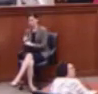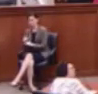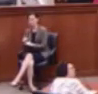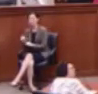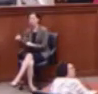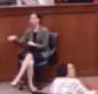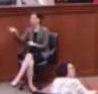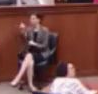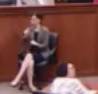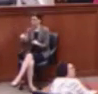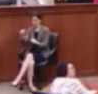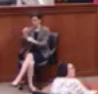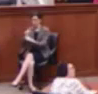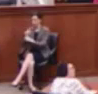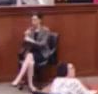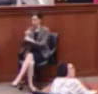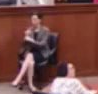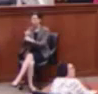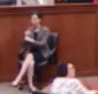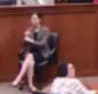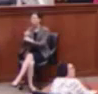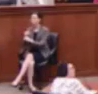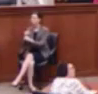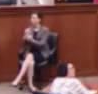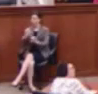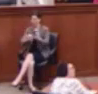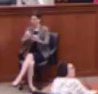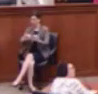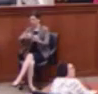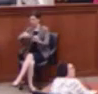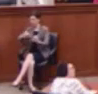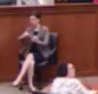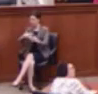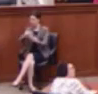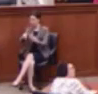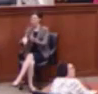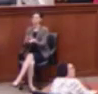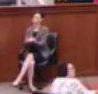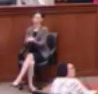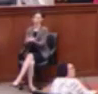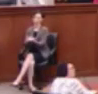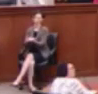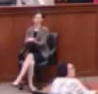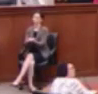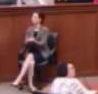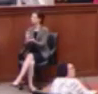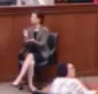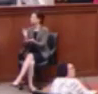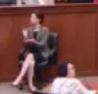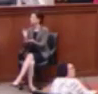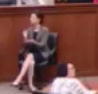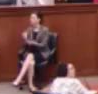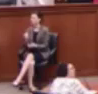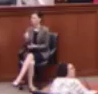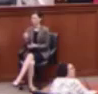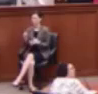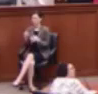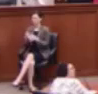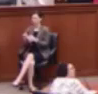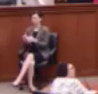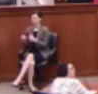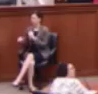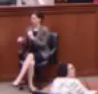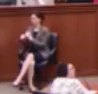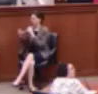for the work that you are doing in evaluation of your Jump Start program. In particular, there are a couple of comments that